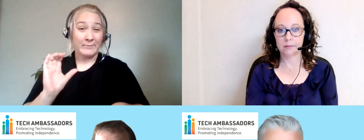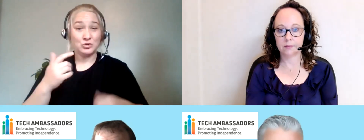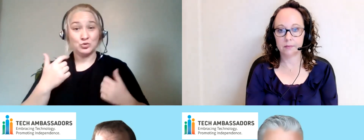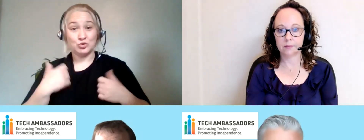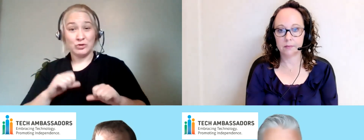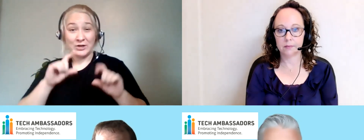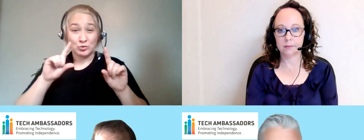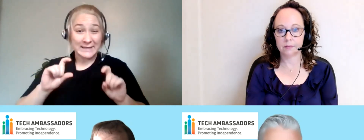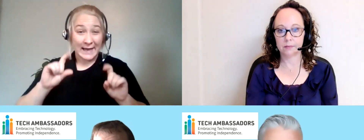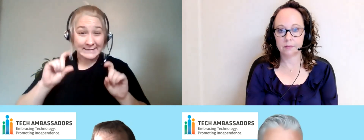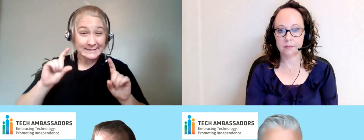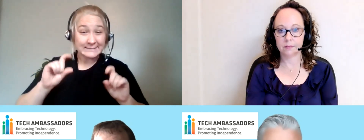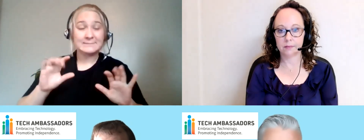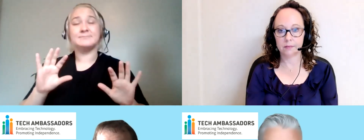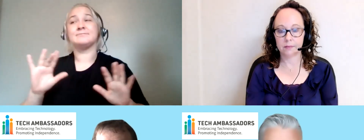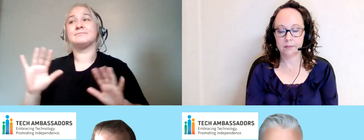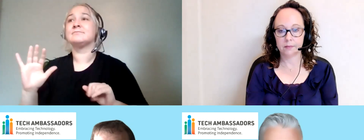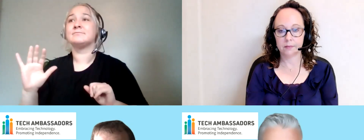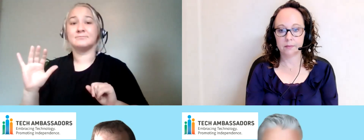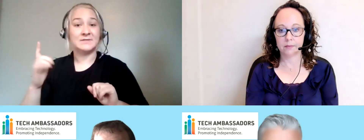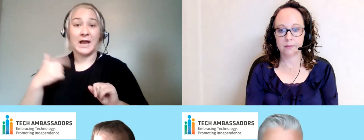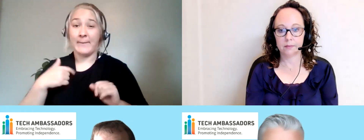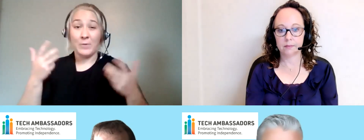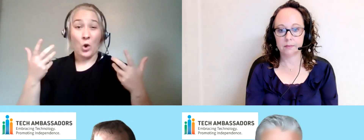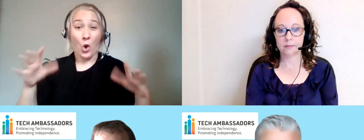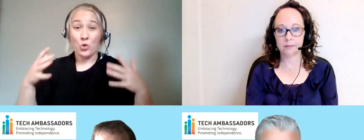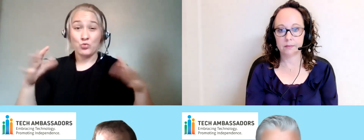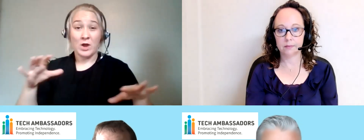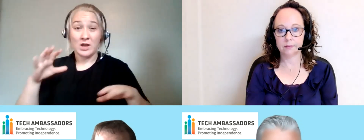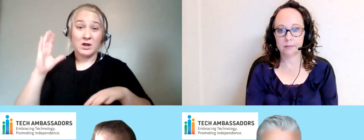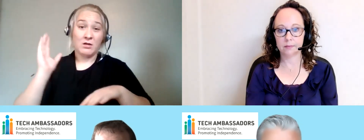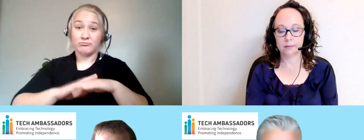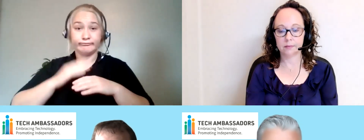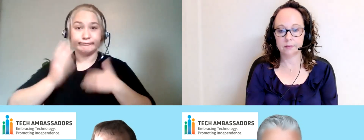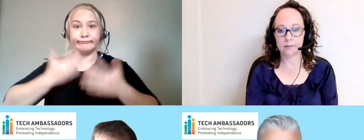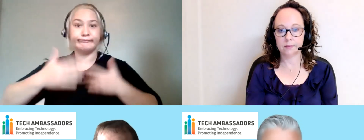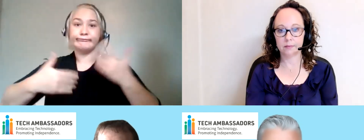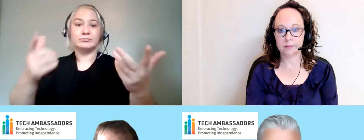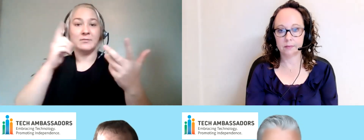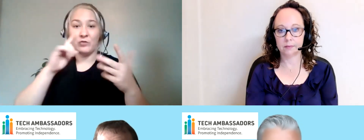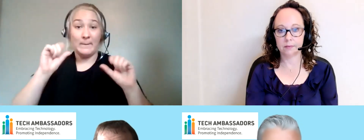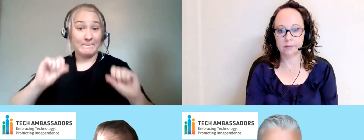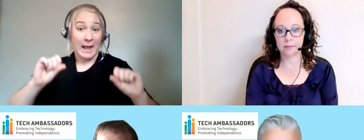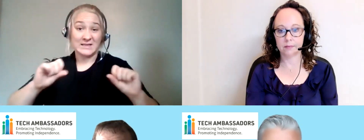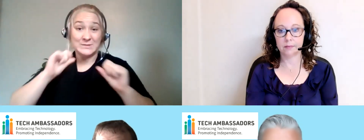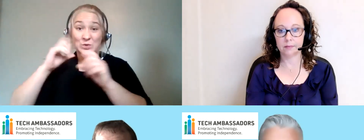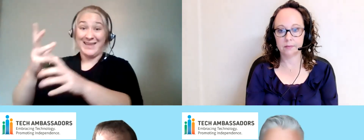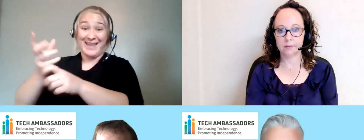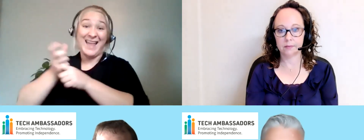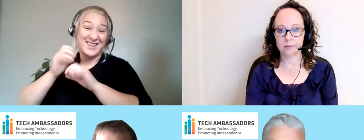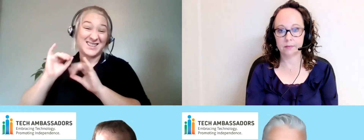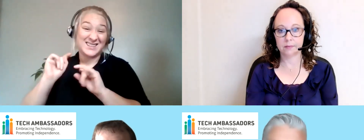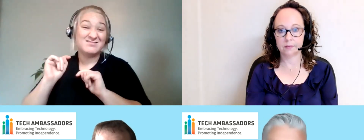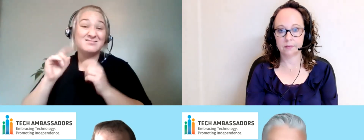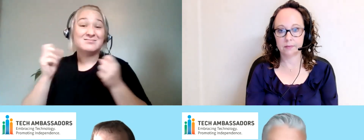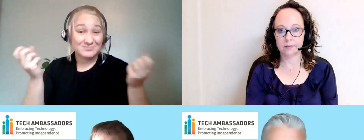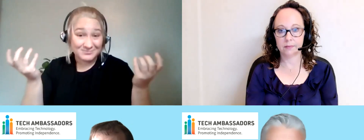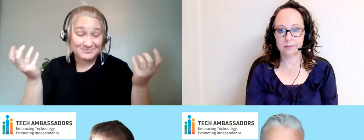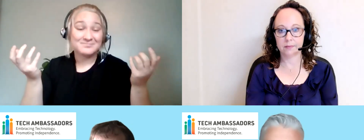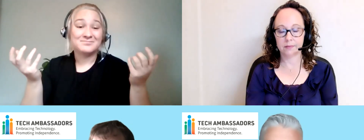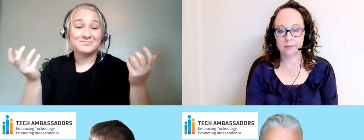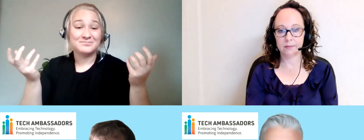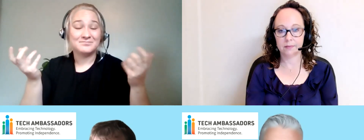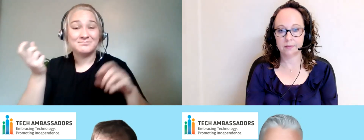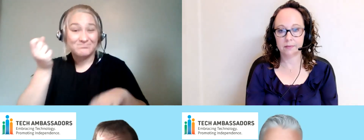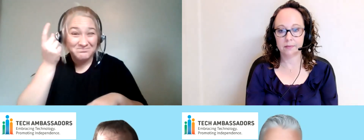it, and I'm already gonna be able to possibly get it. So it